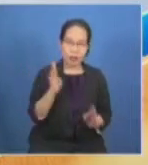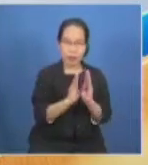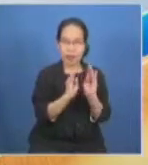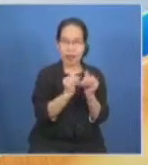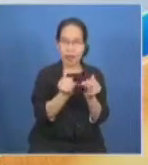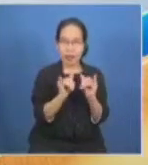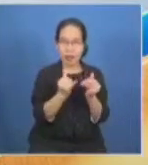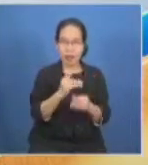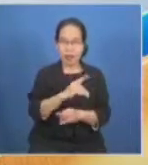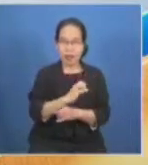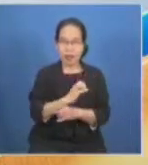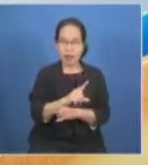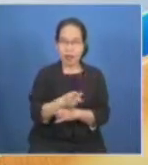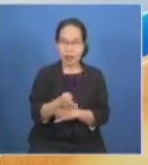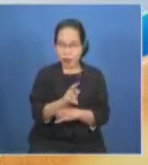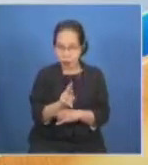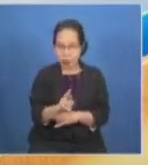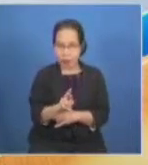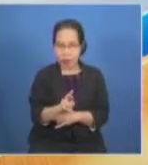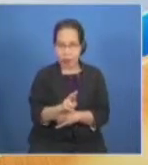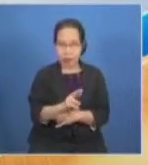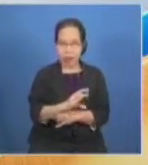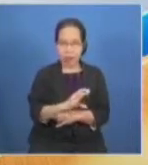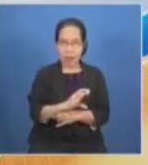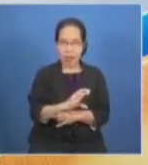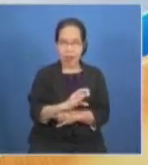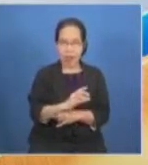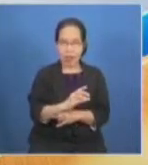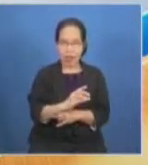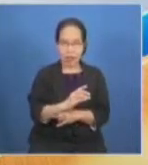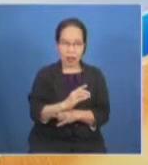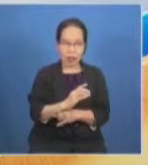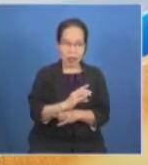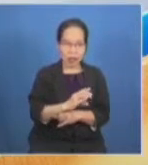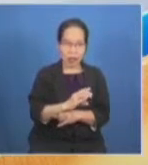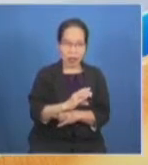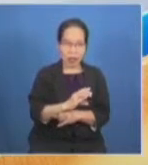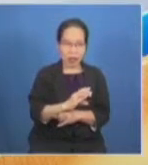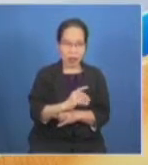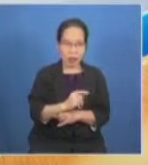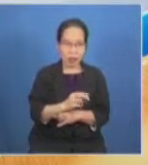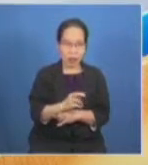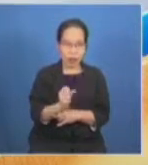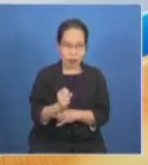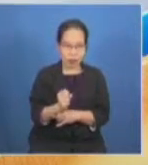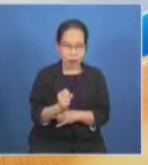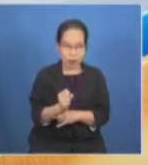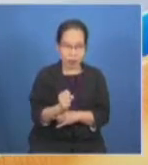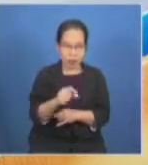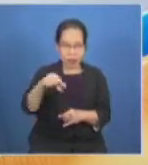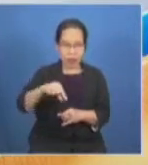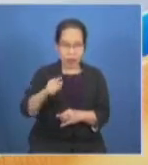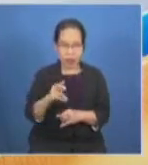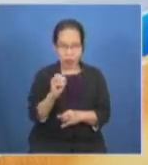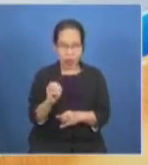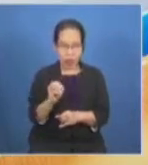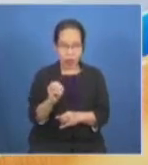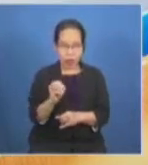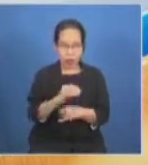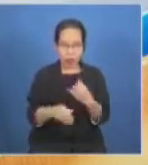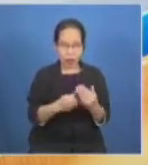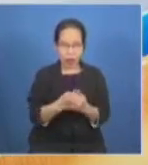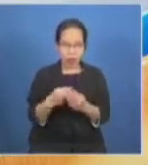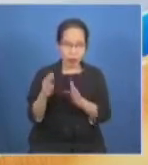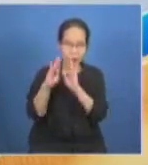of the Barangay del Pilar in Kabarugis, Quirino. And also thank you to